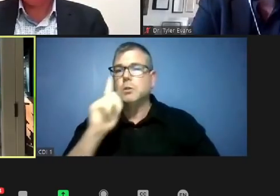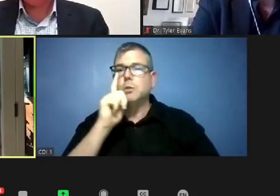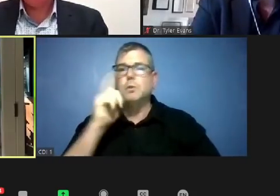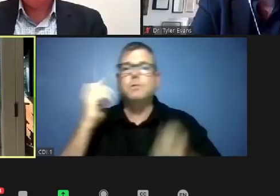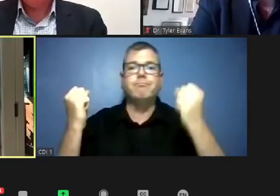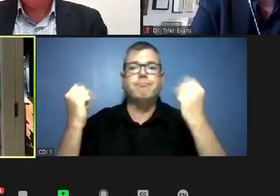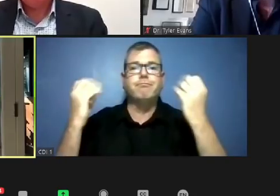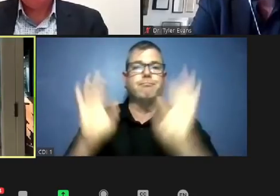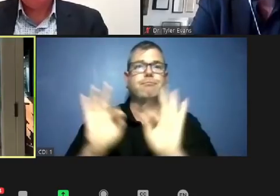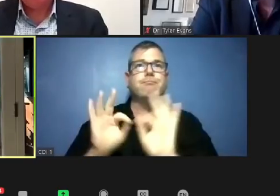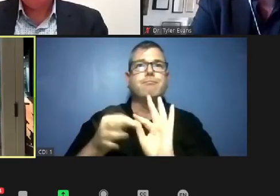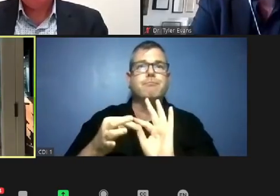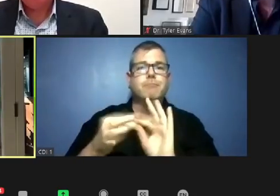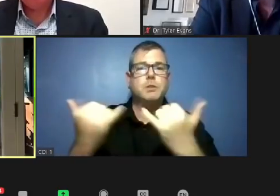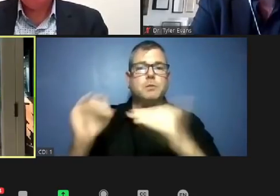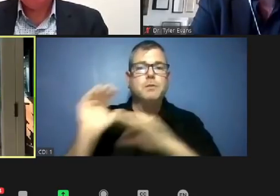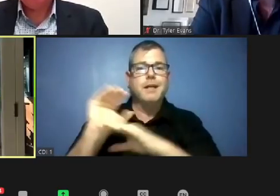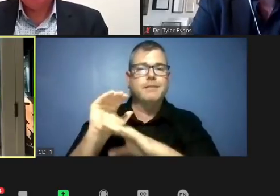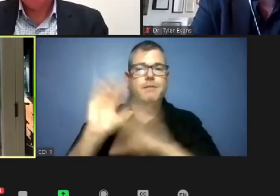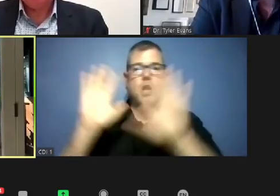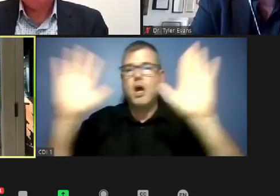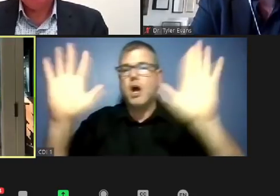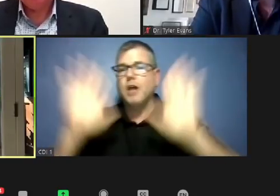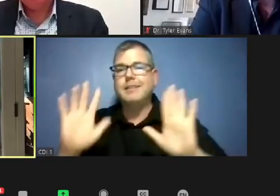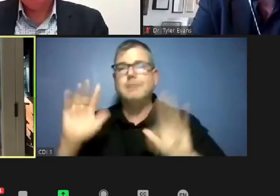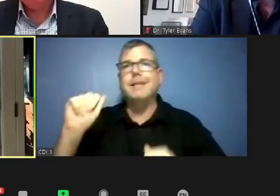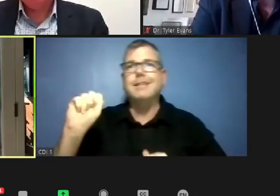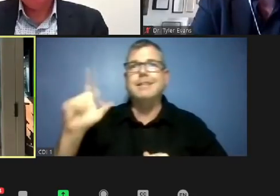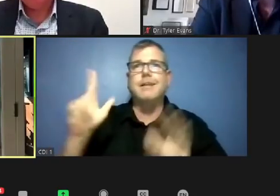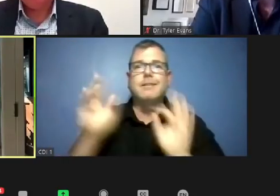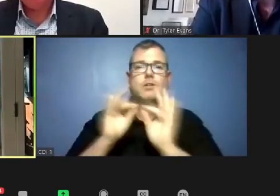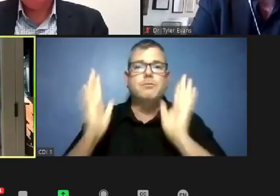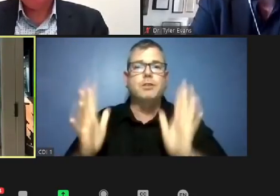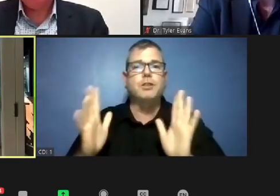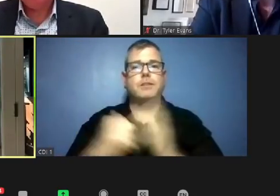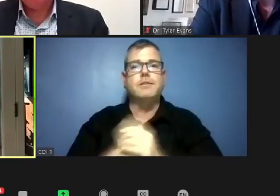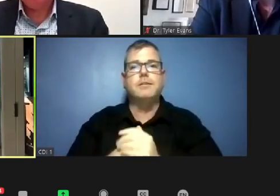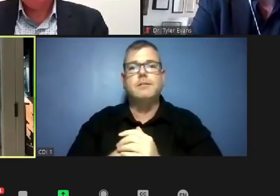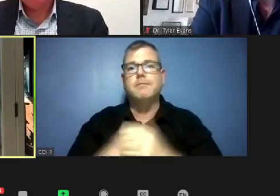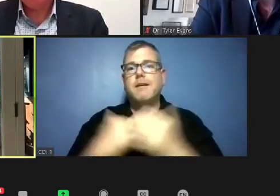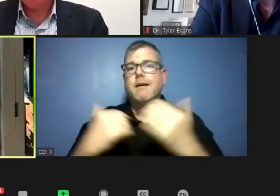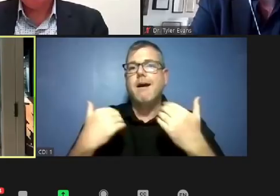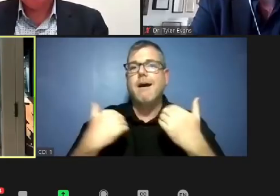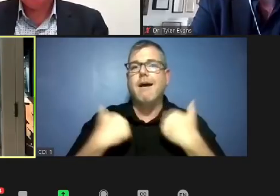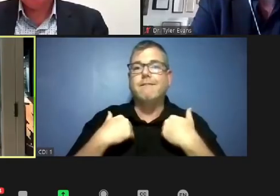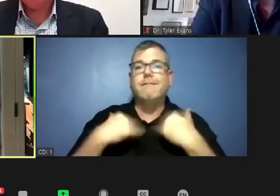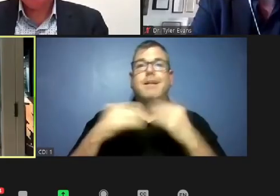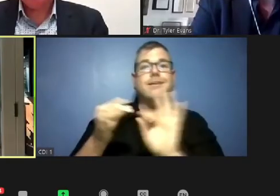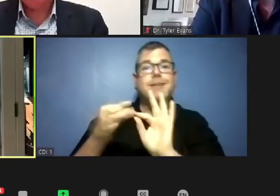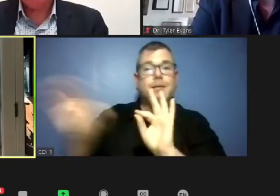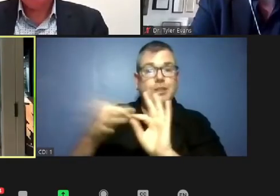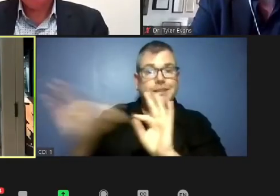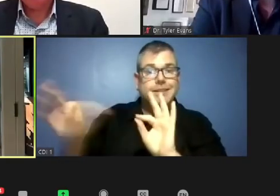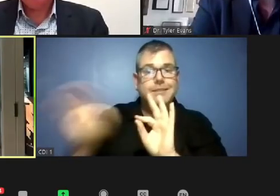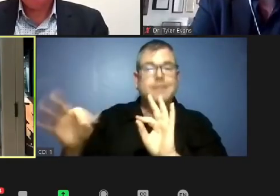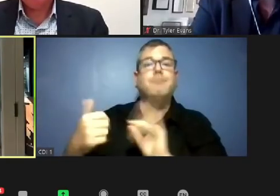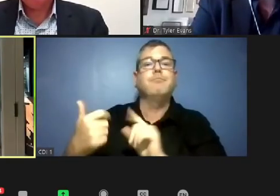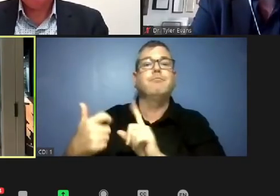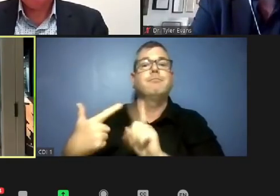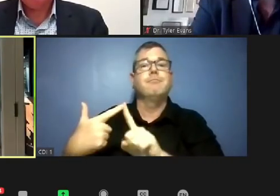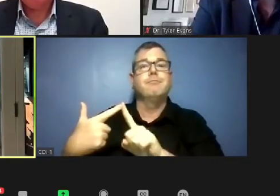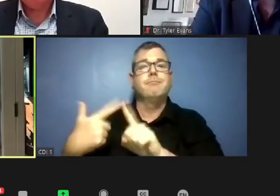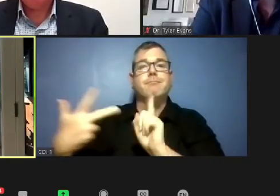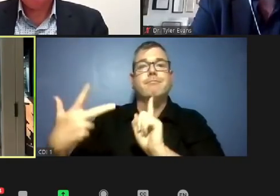our awesome ASL interpreters, closed captioners, CART captioners, as well as Spanish interpretation. So thank